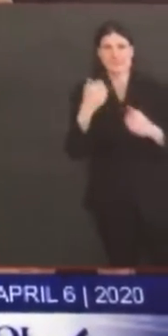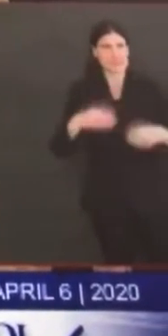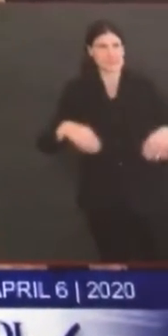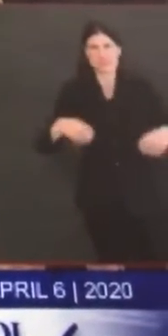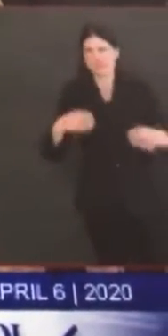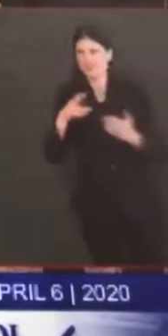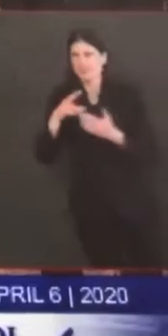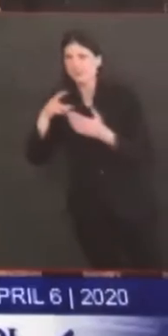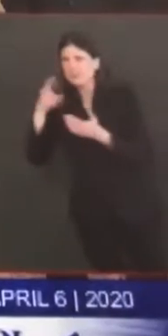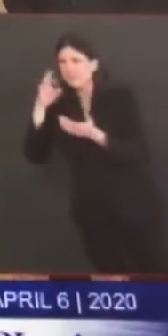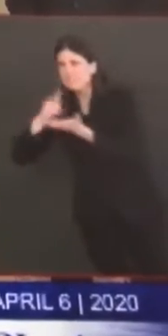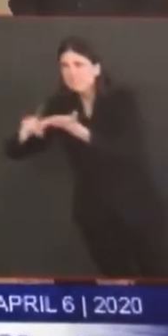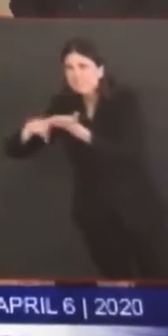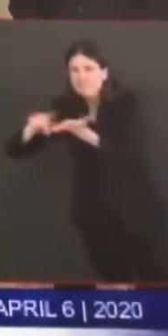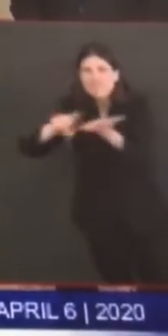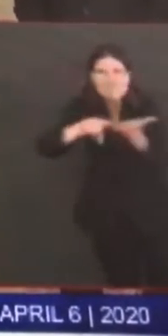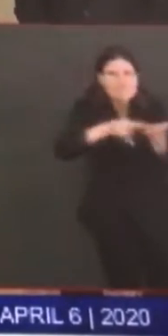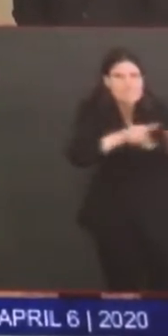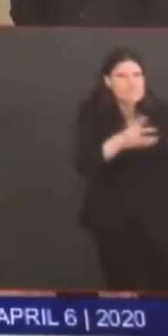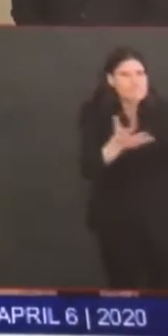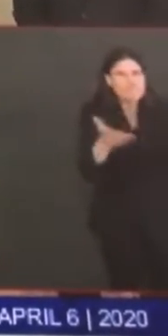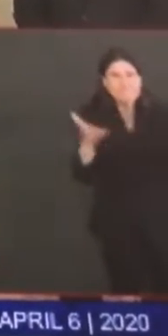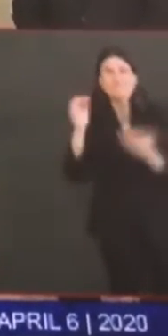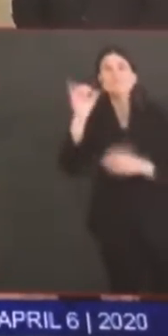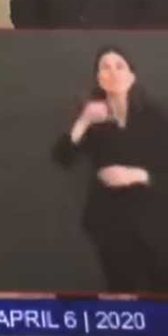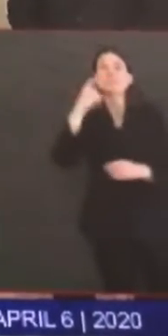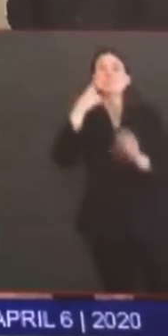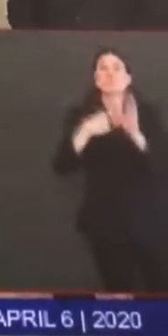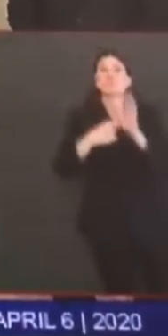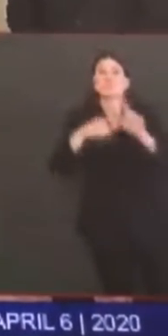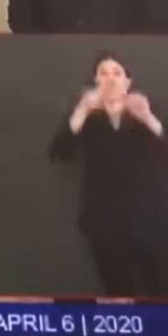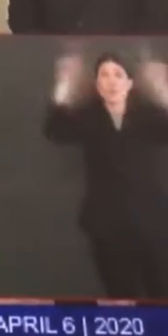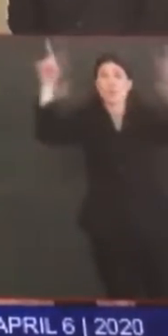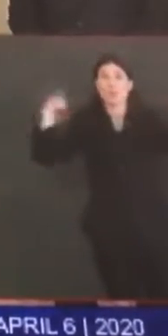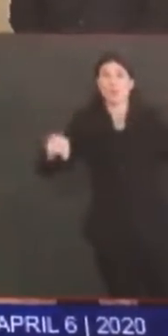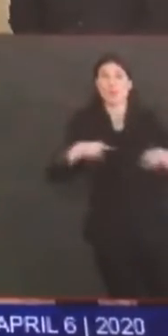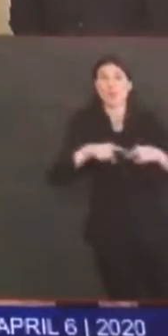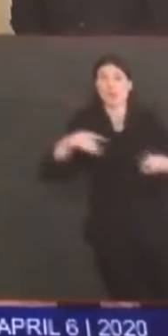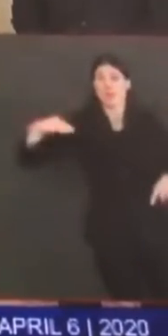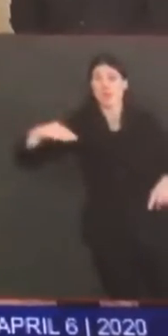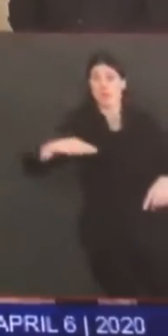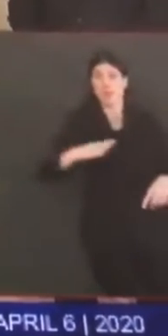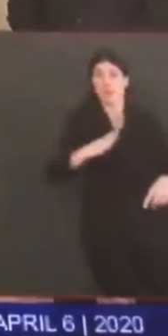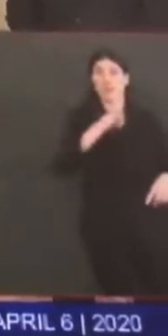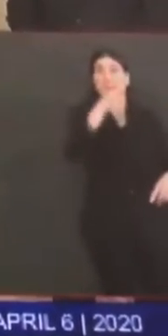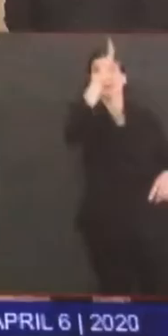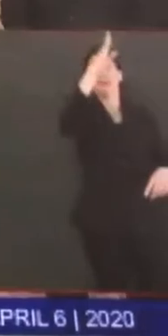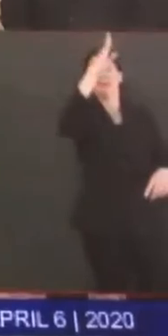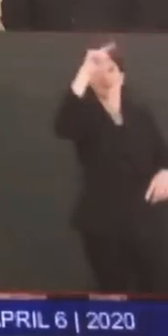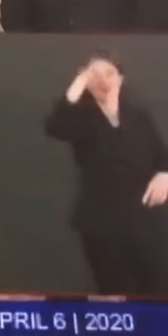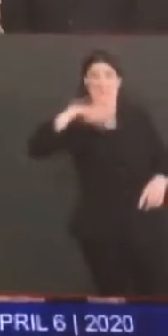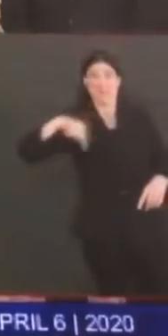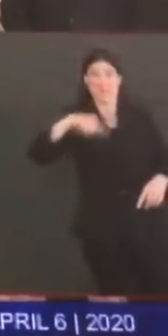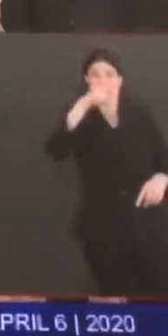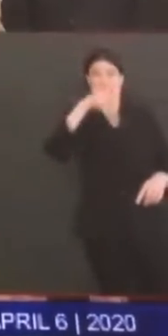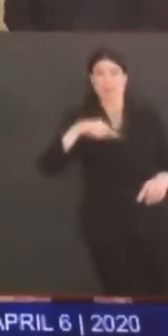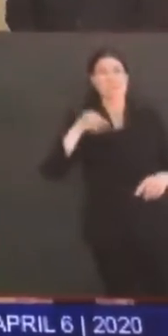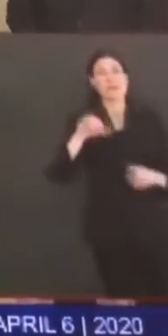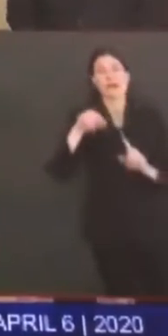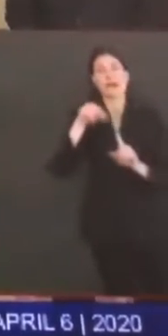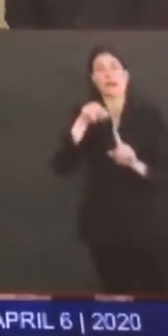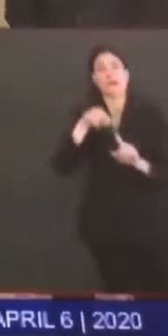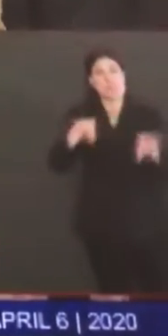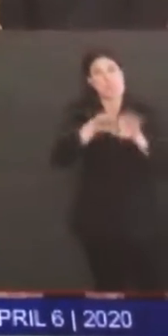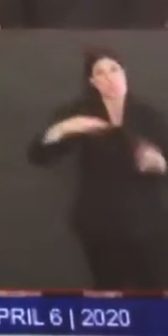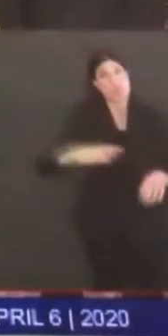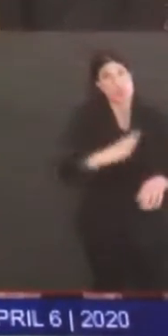single biggest assumption, is the level of effectiveness of our social distancing. So if over